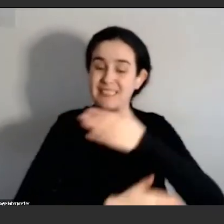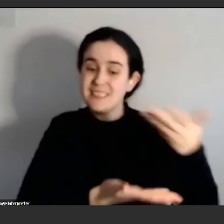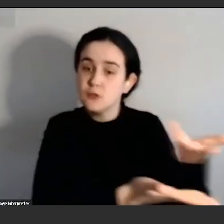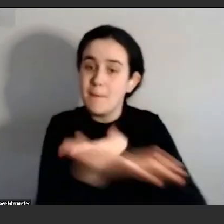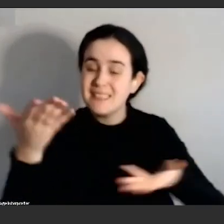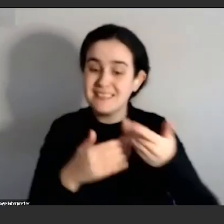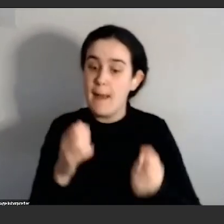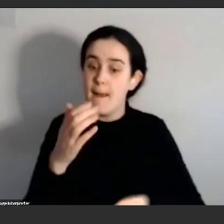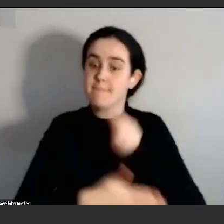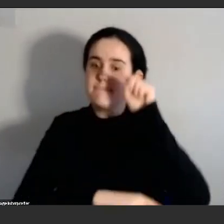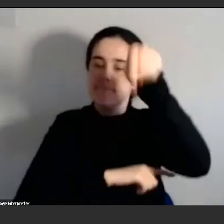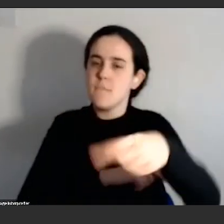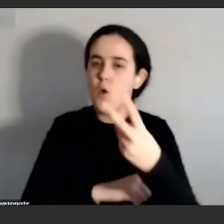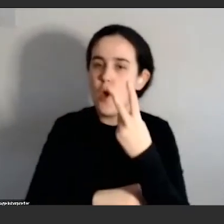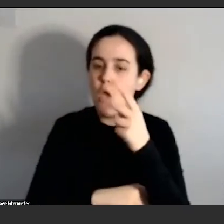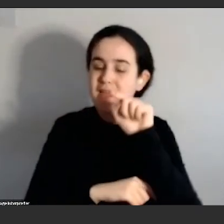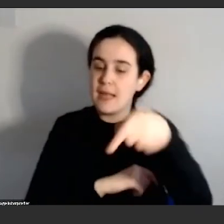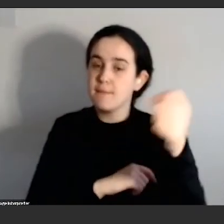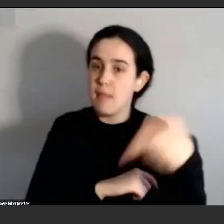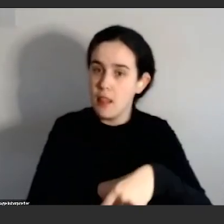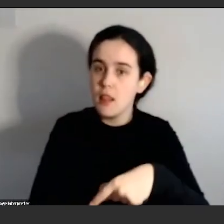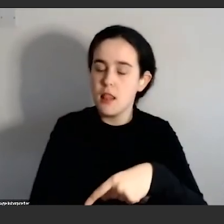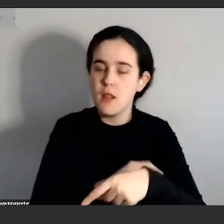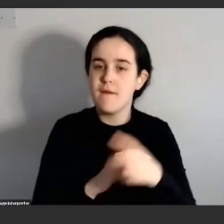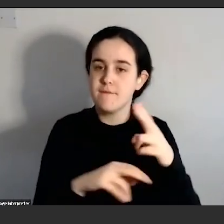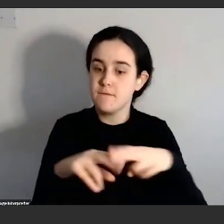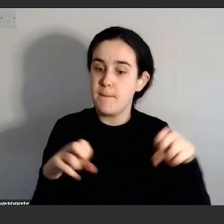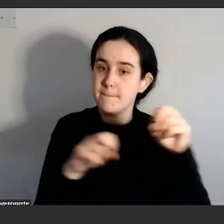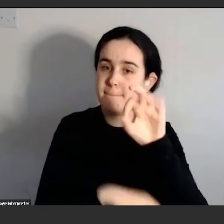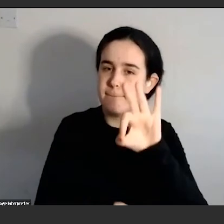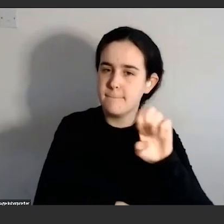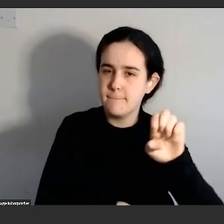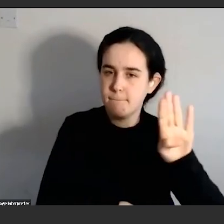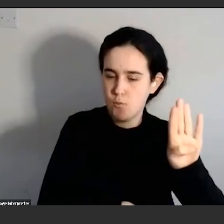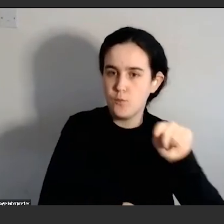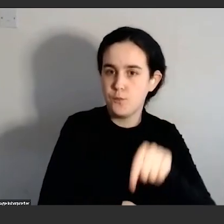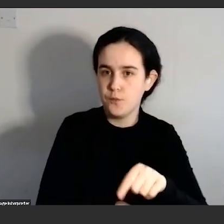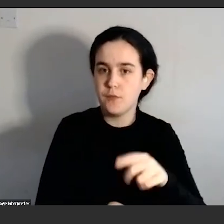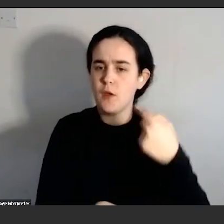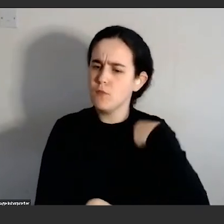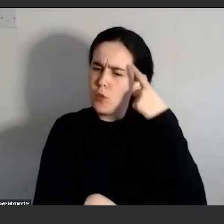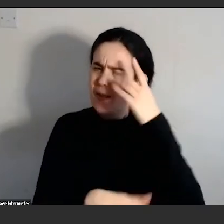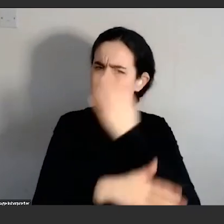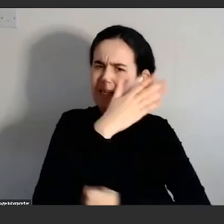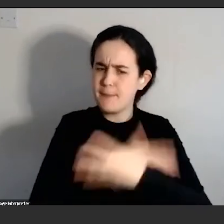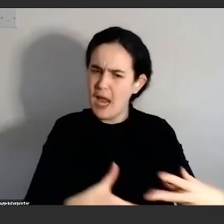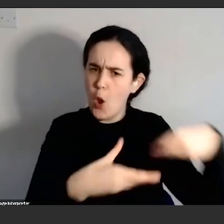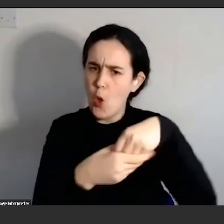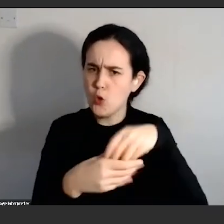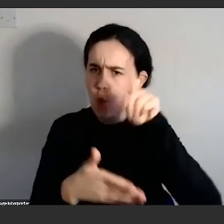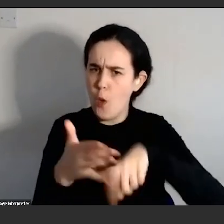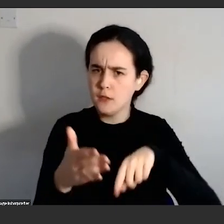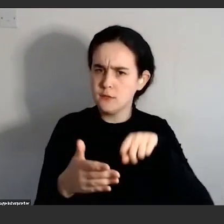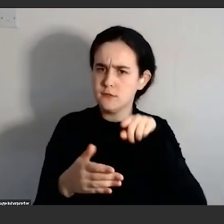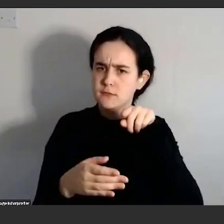of good news, successes. Many developments have been made prior